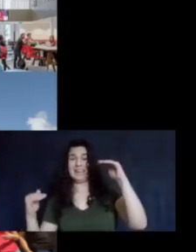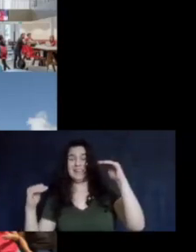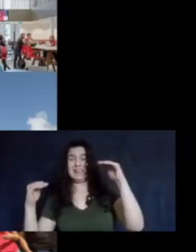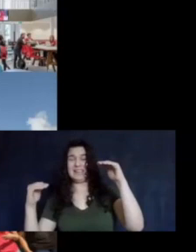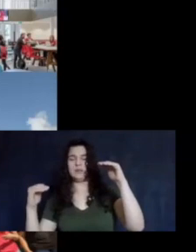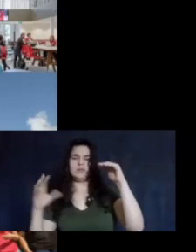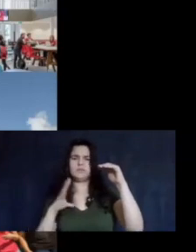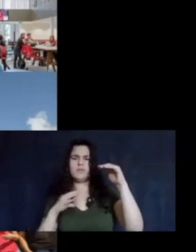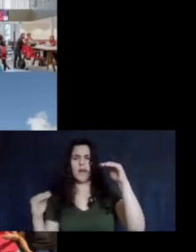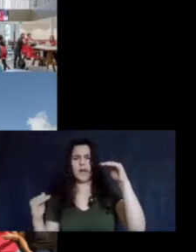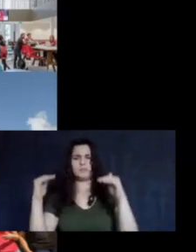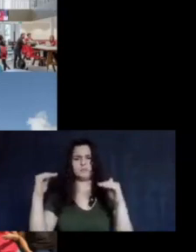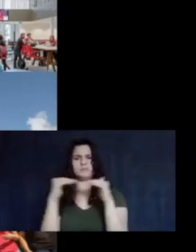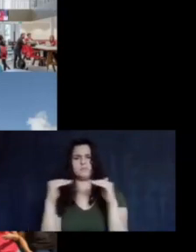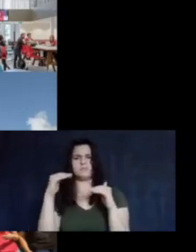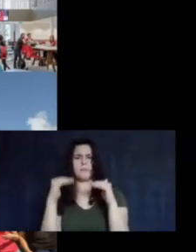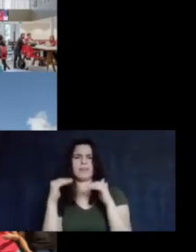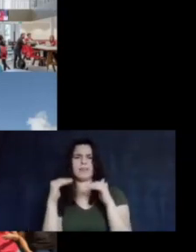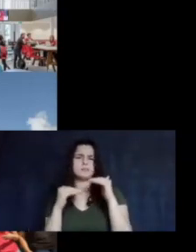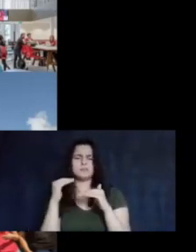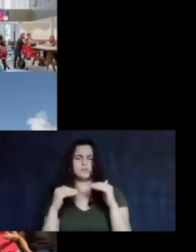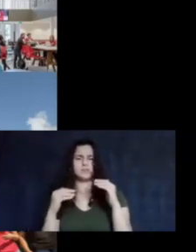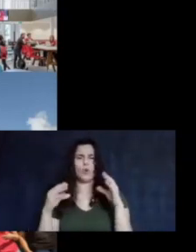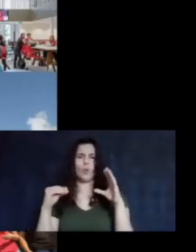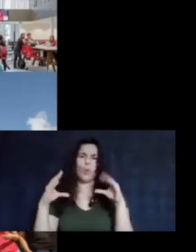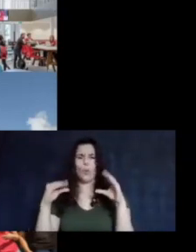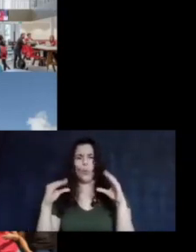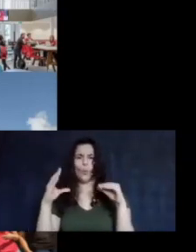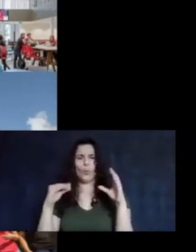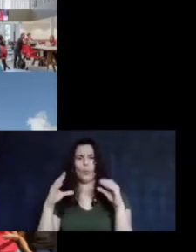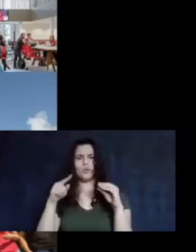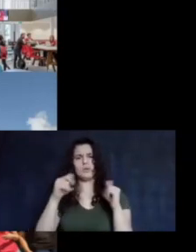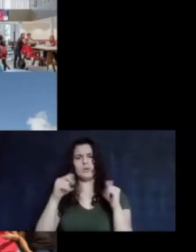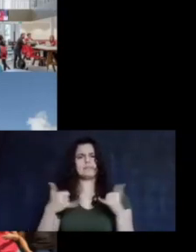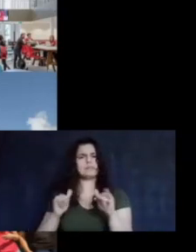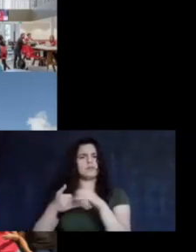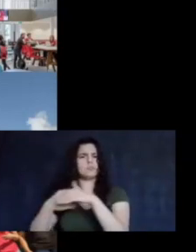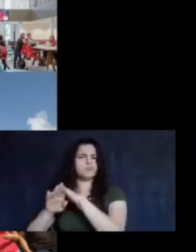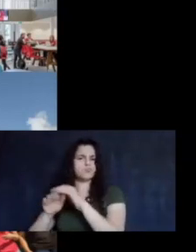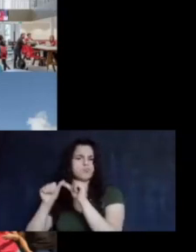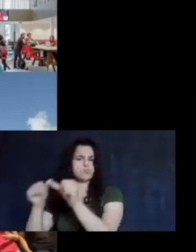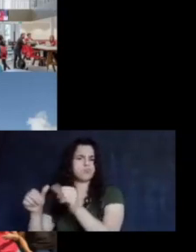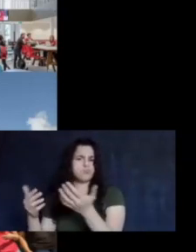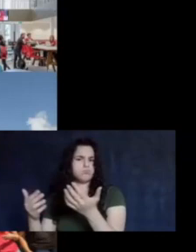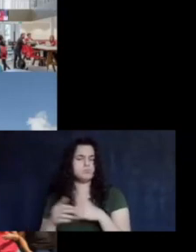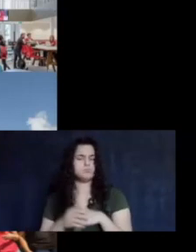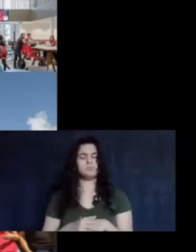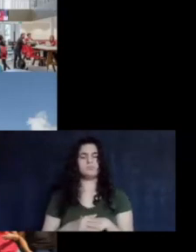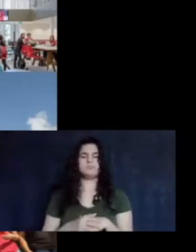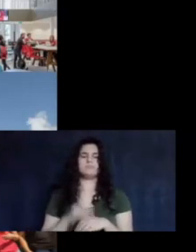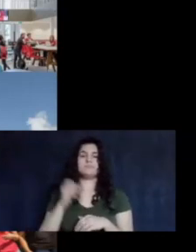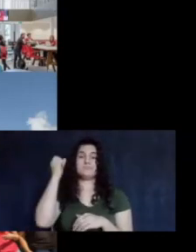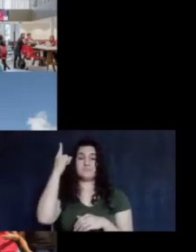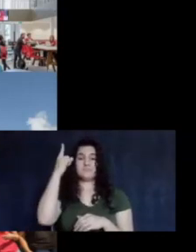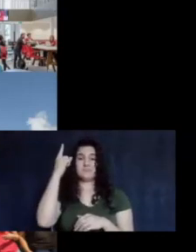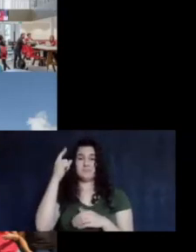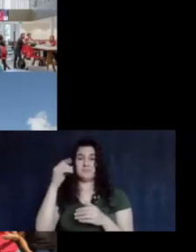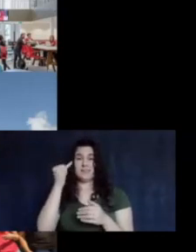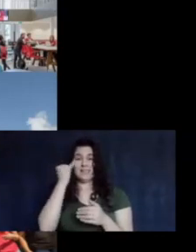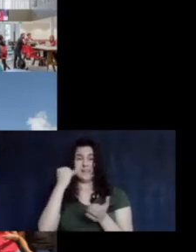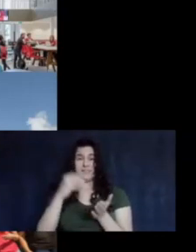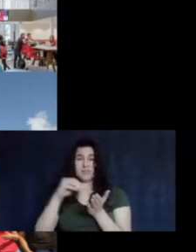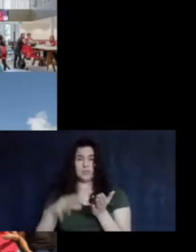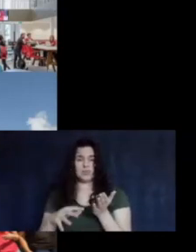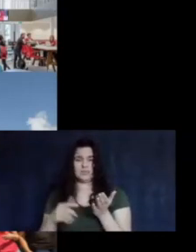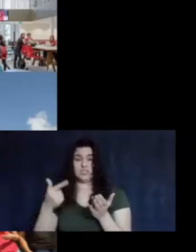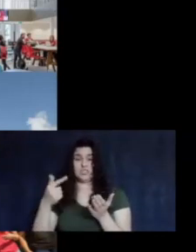to reach a formula score where you can move forward. The only way I see students get hung up with the GRE